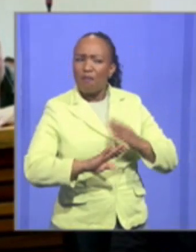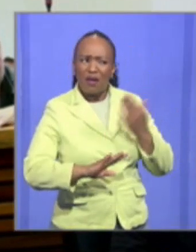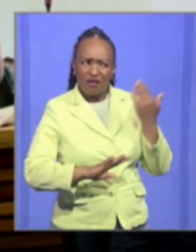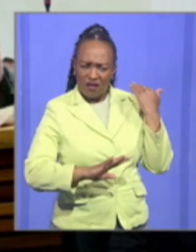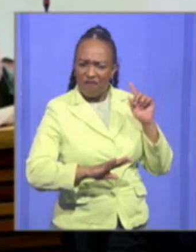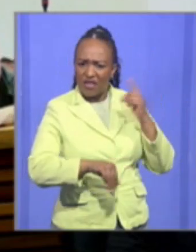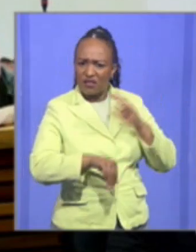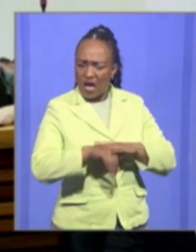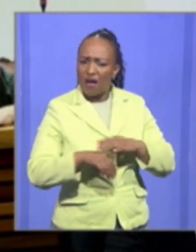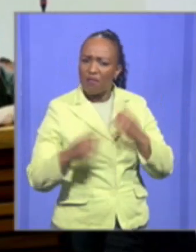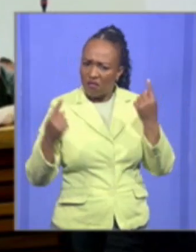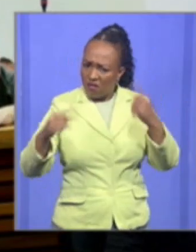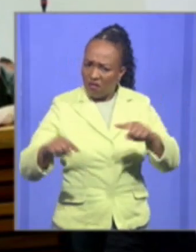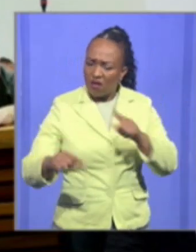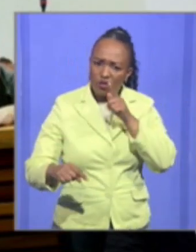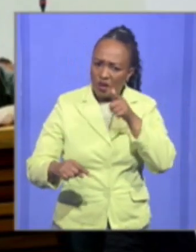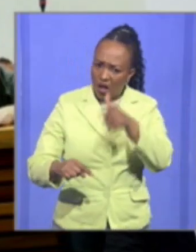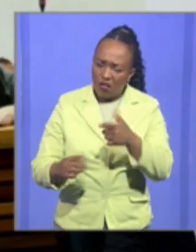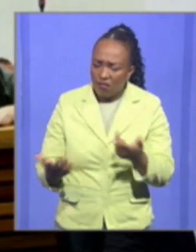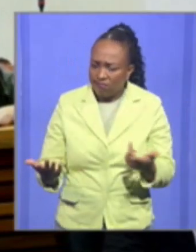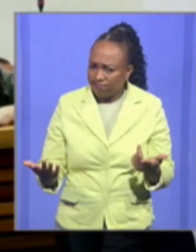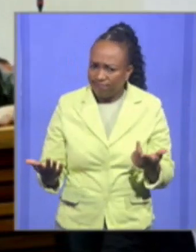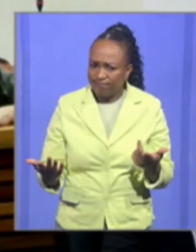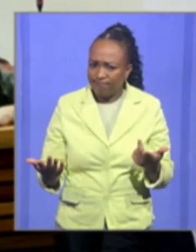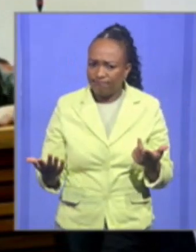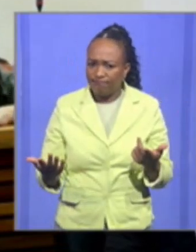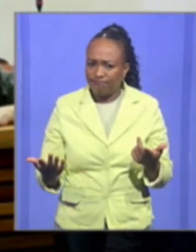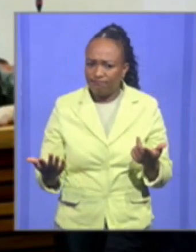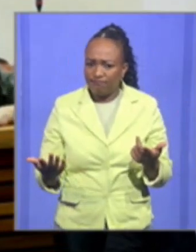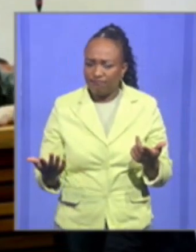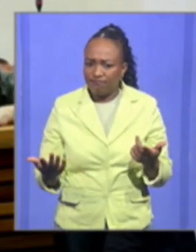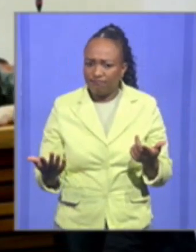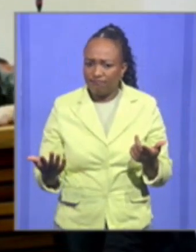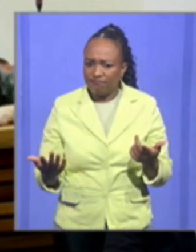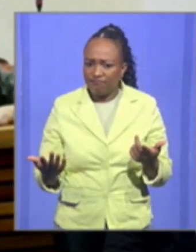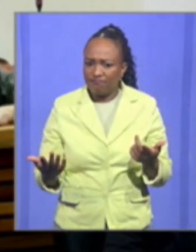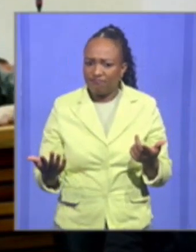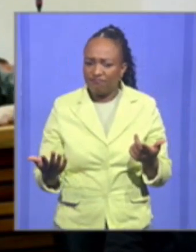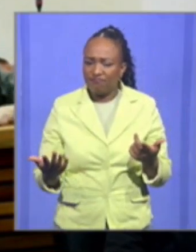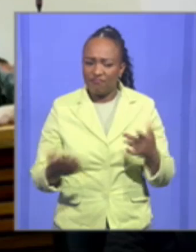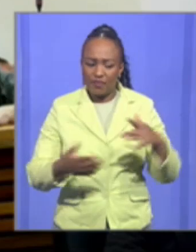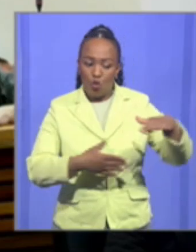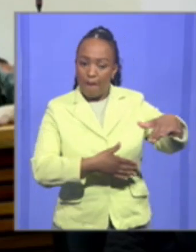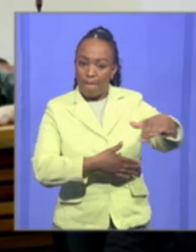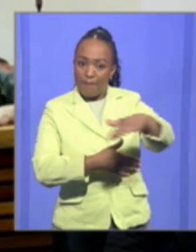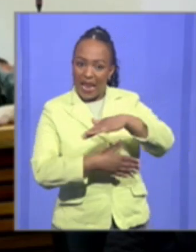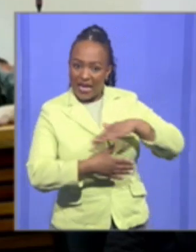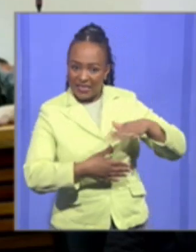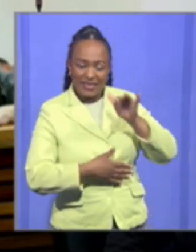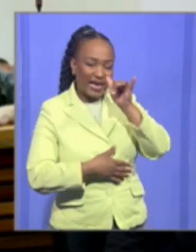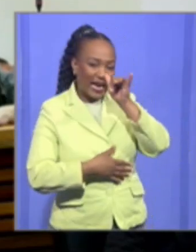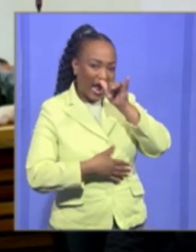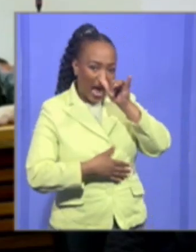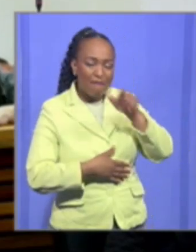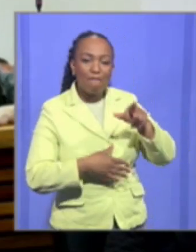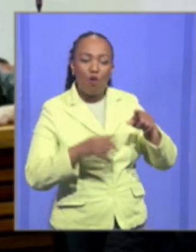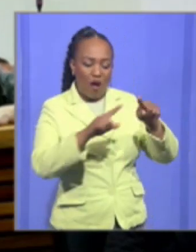ko e nngwe e la gore lefelo le la e sa le crime scene le katile ke